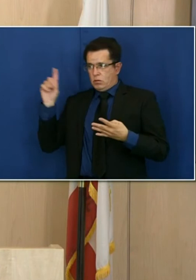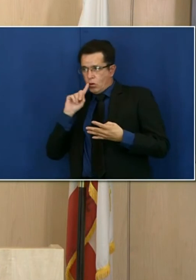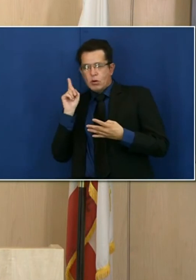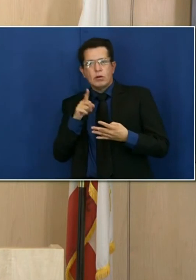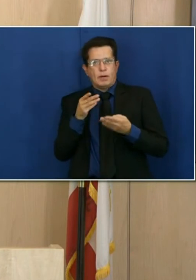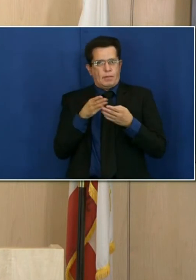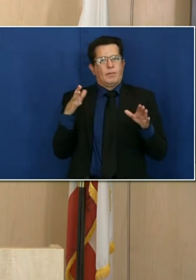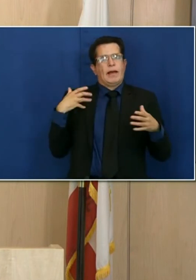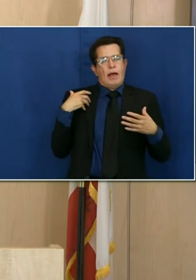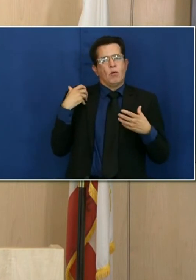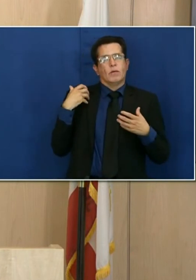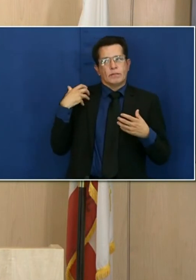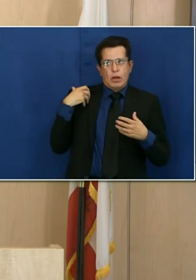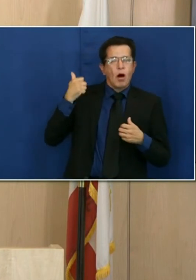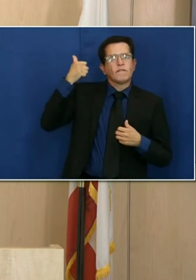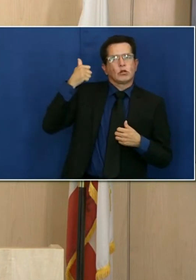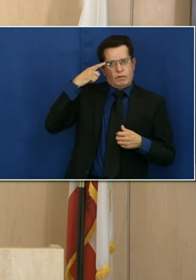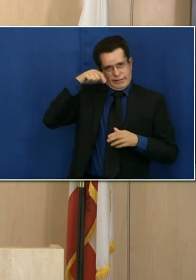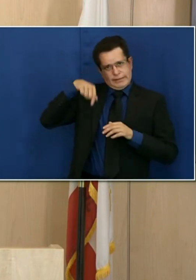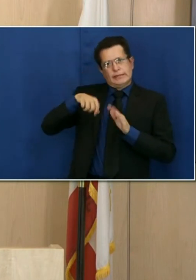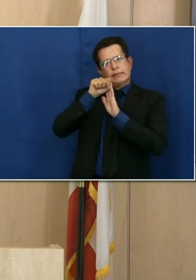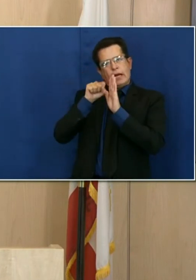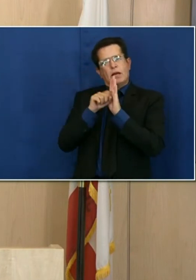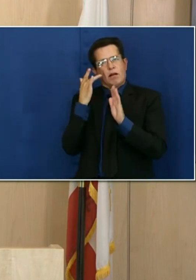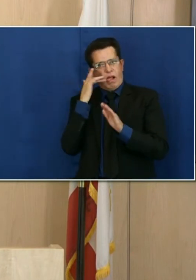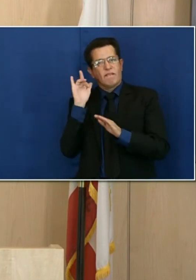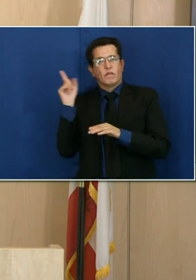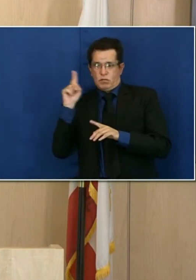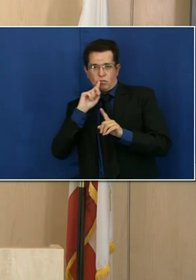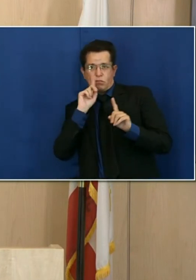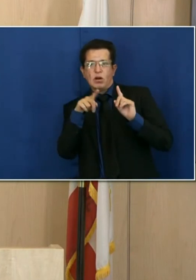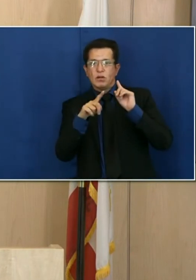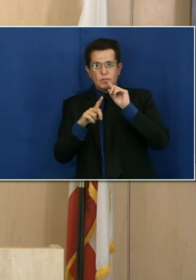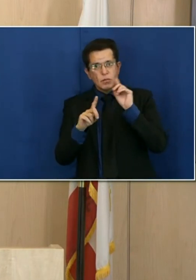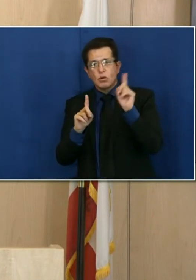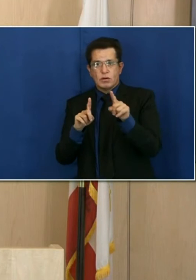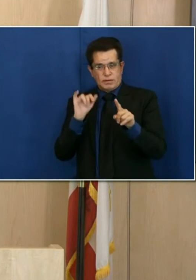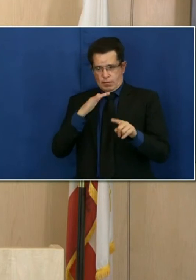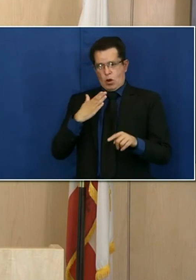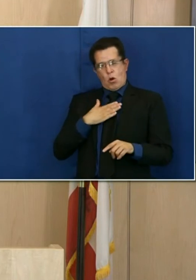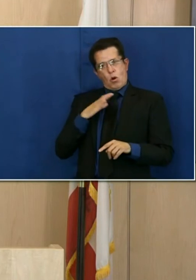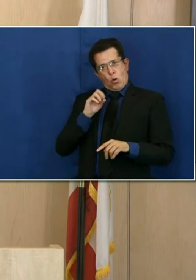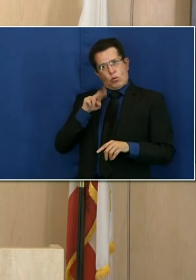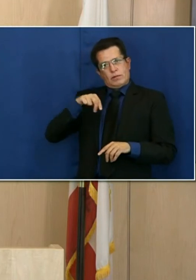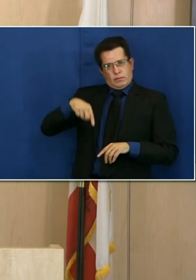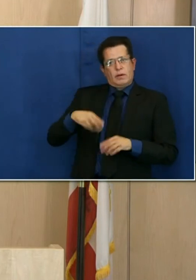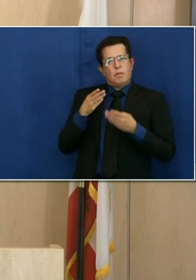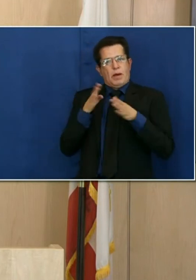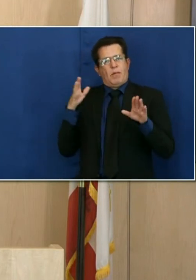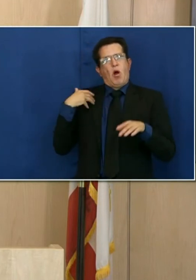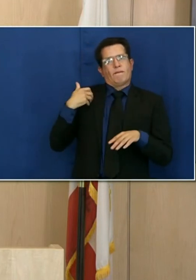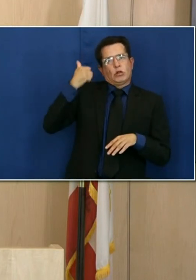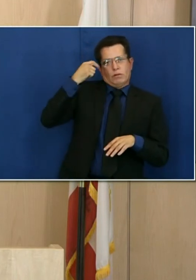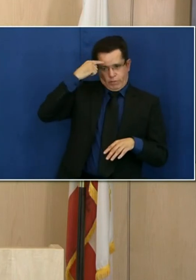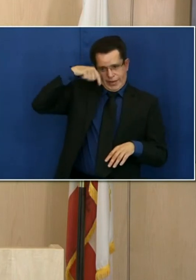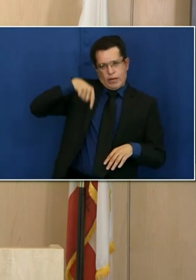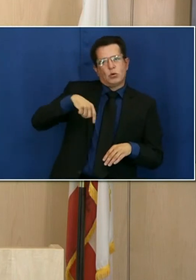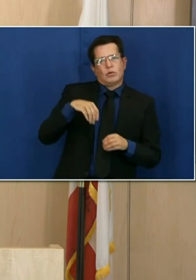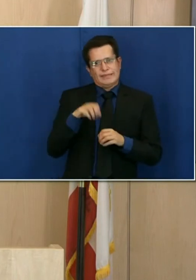public health director for the state of California. We have public health orders that have been put in place by our own public health officer for the county of San